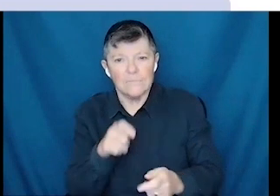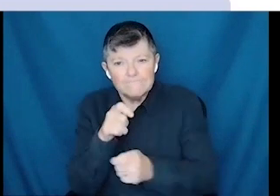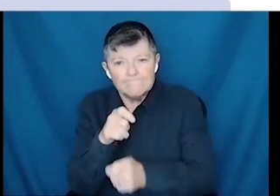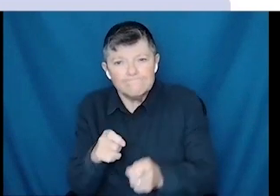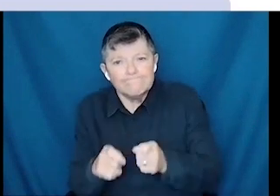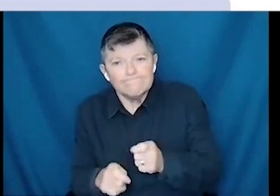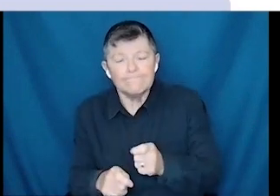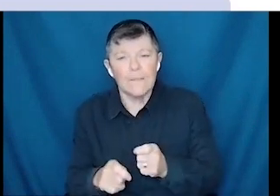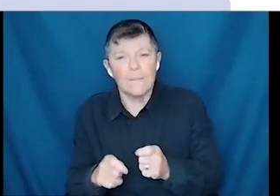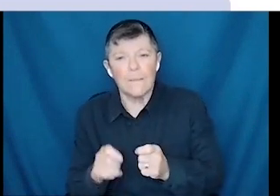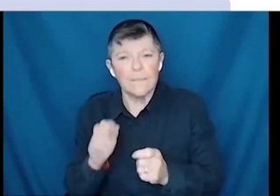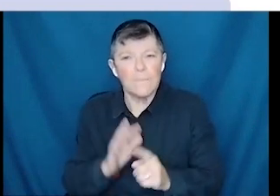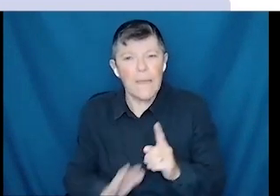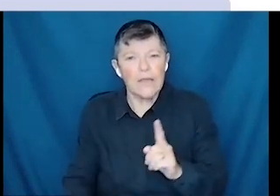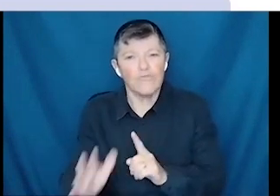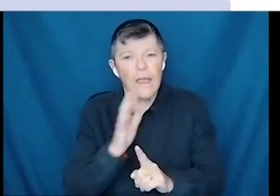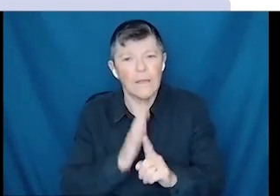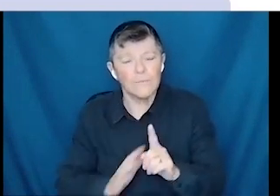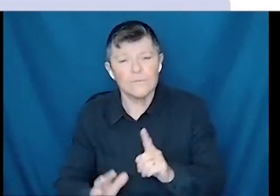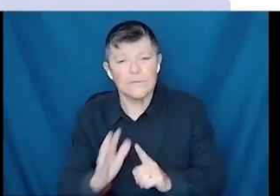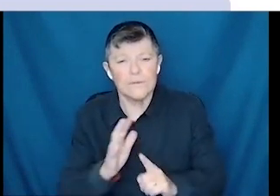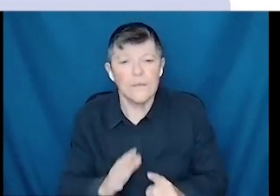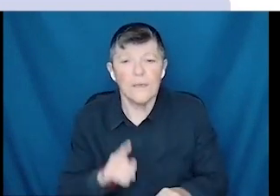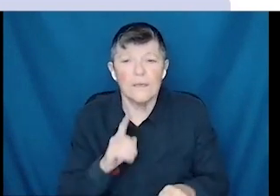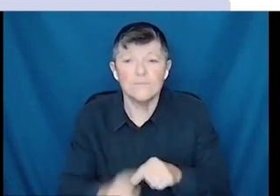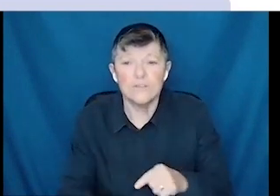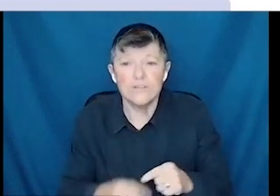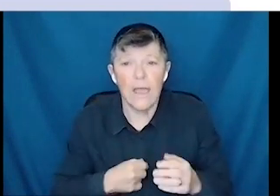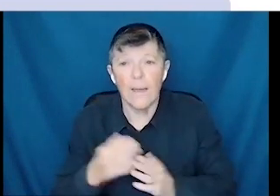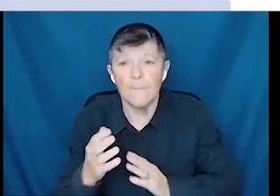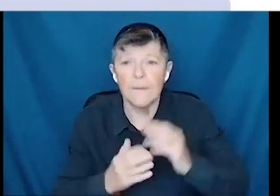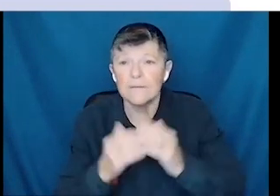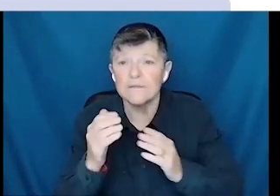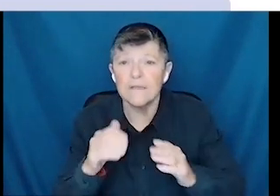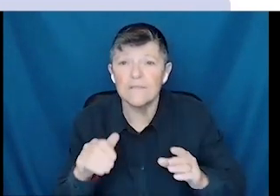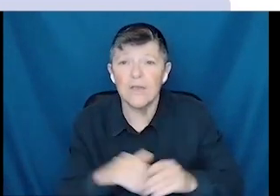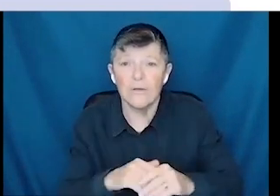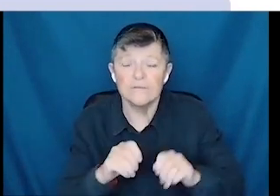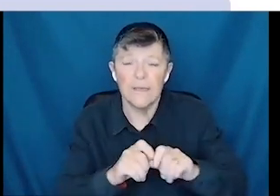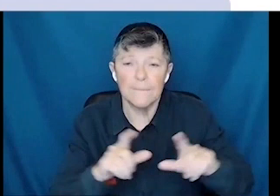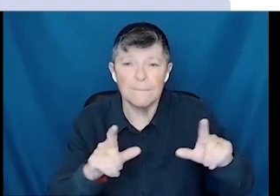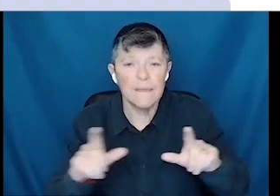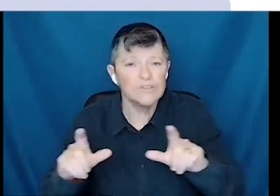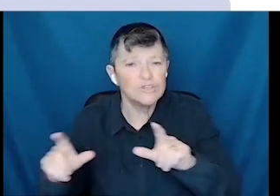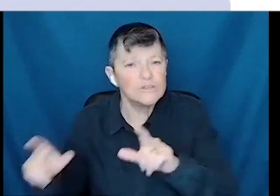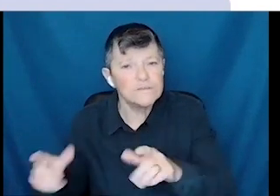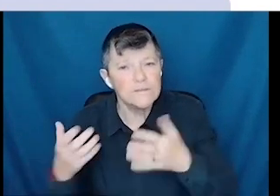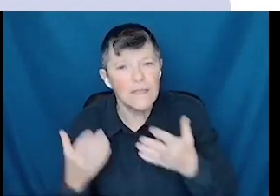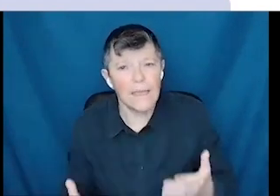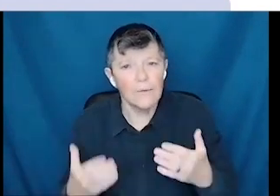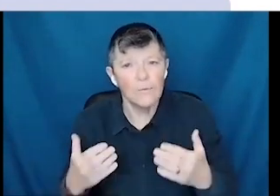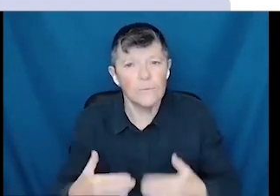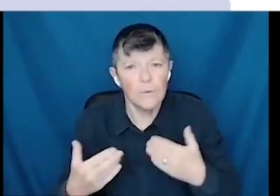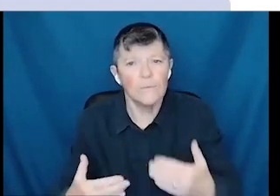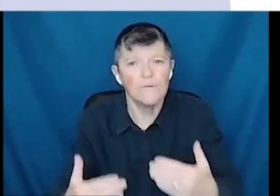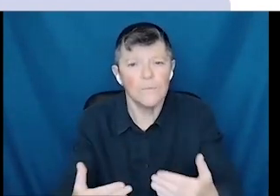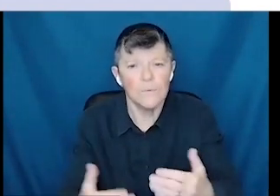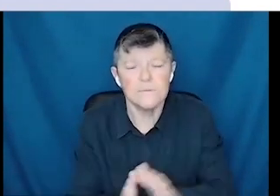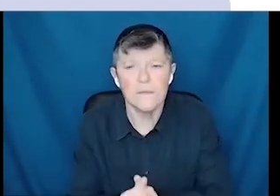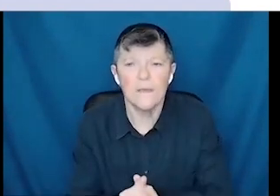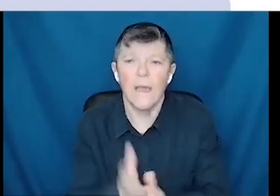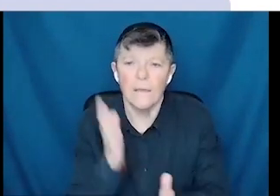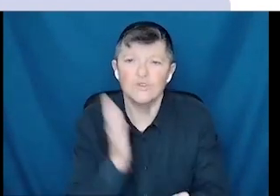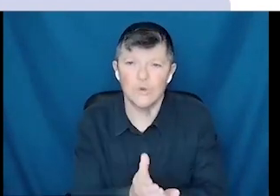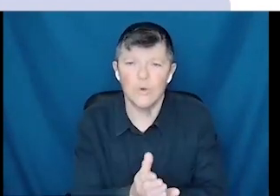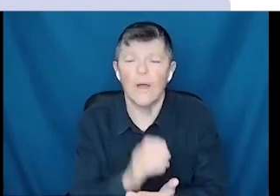so especially because as I'm sort of building the content pages now going forward, I'm sure I will